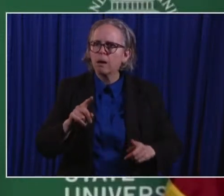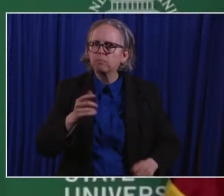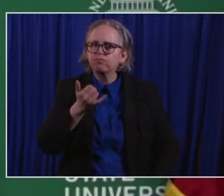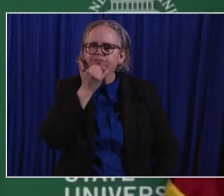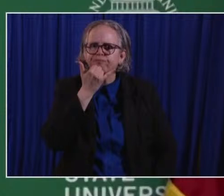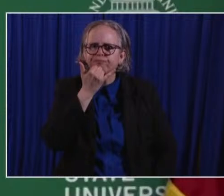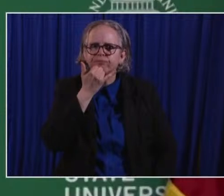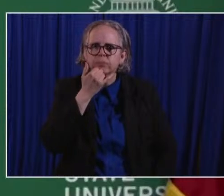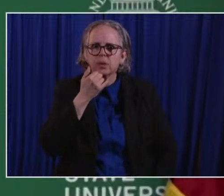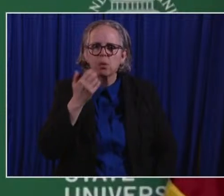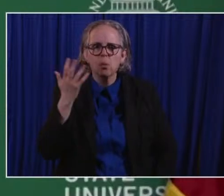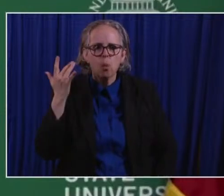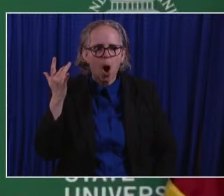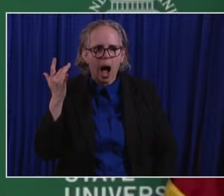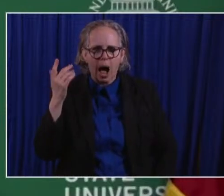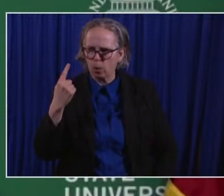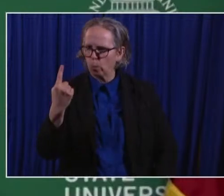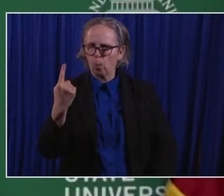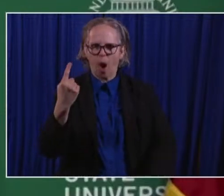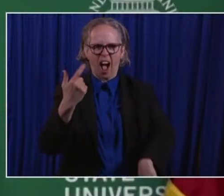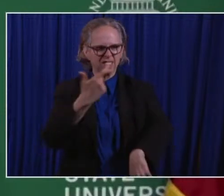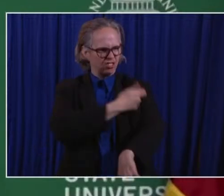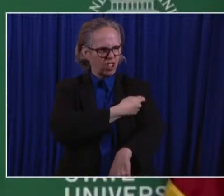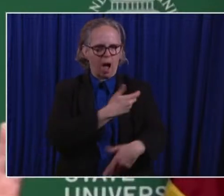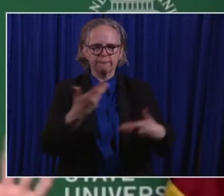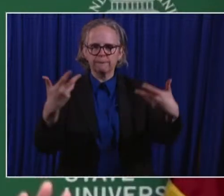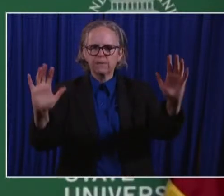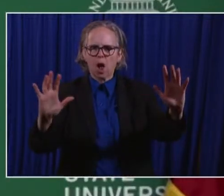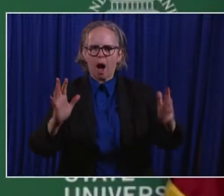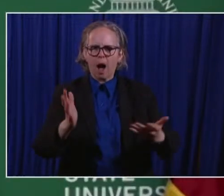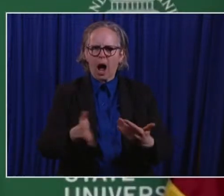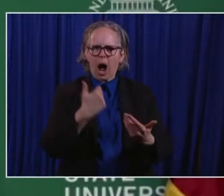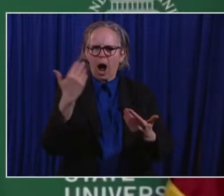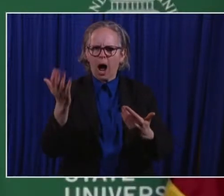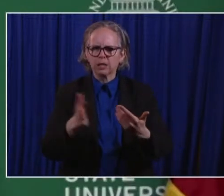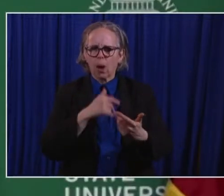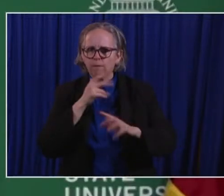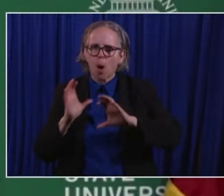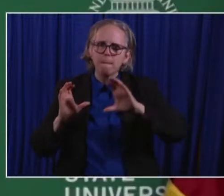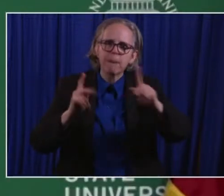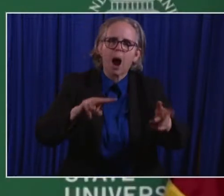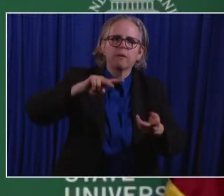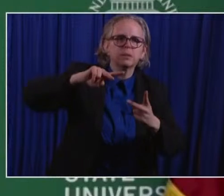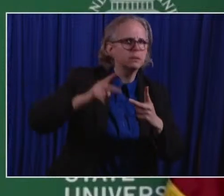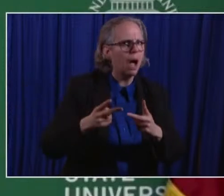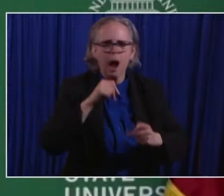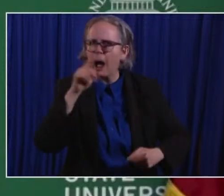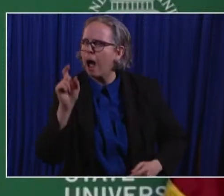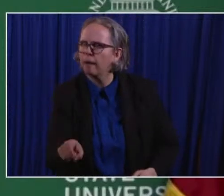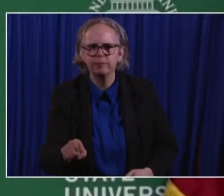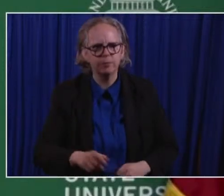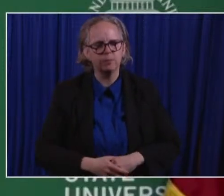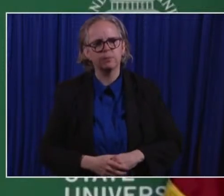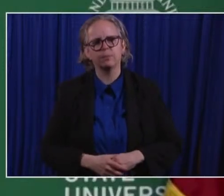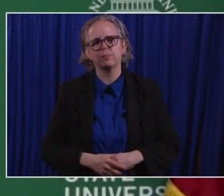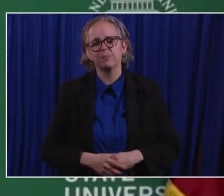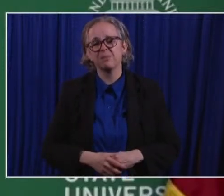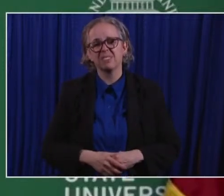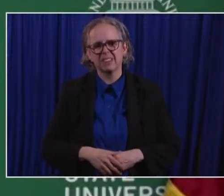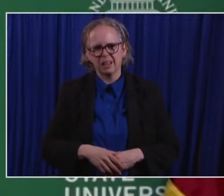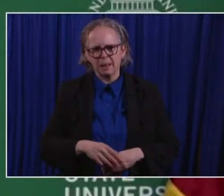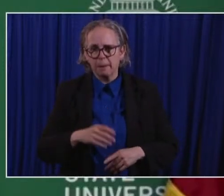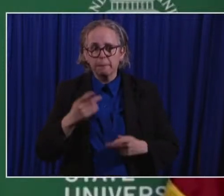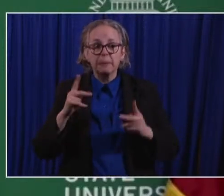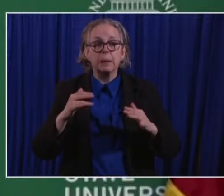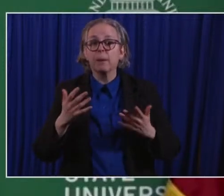And judging anecdotally, but what I'm hearing from out in the field, there are still some people who want that one dose. Now, I